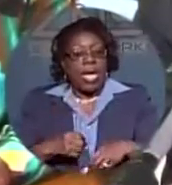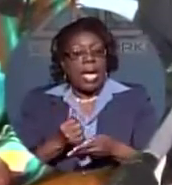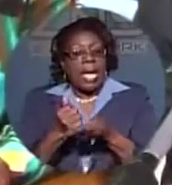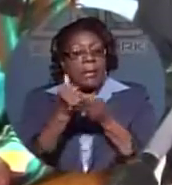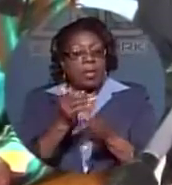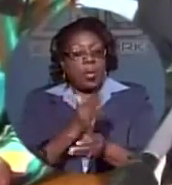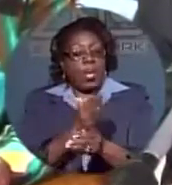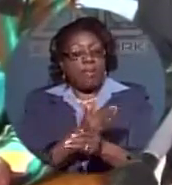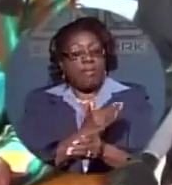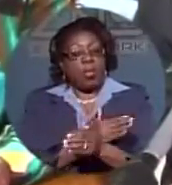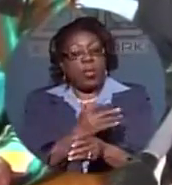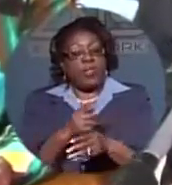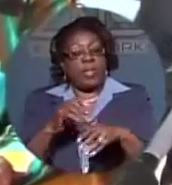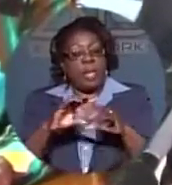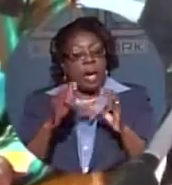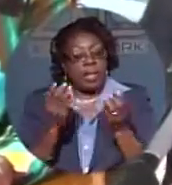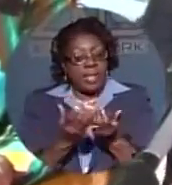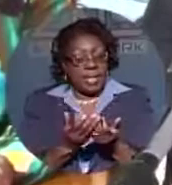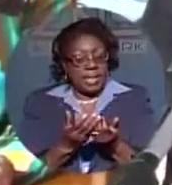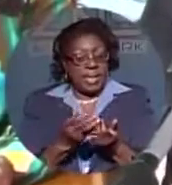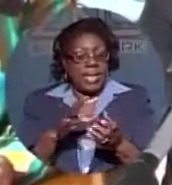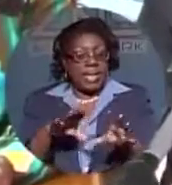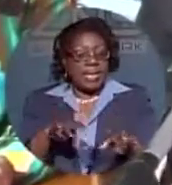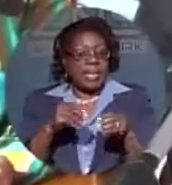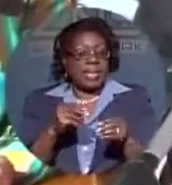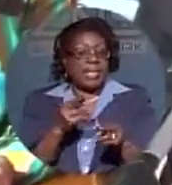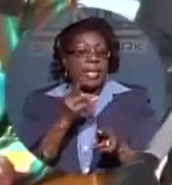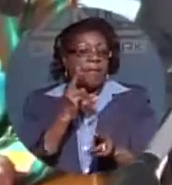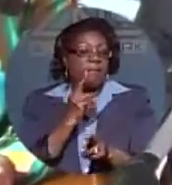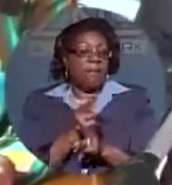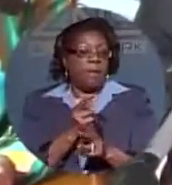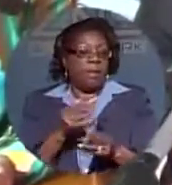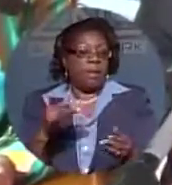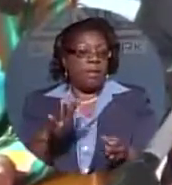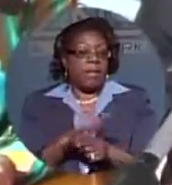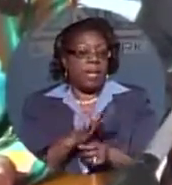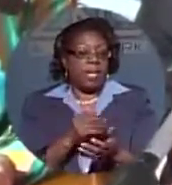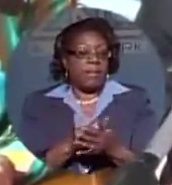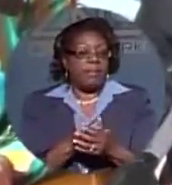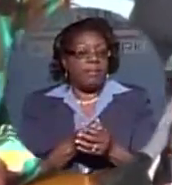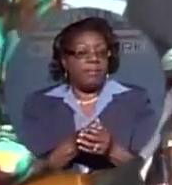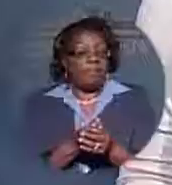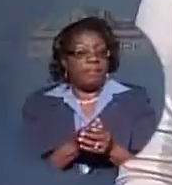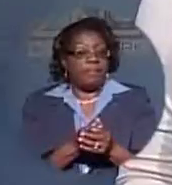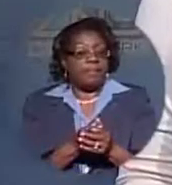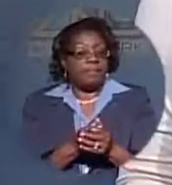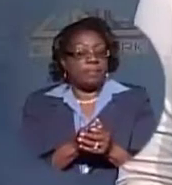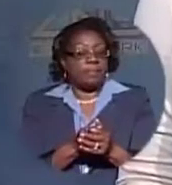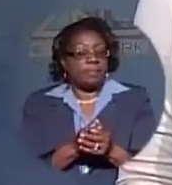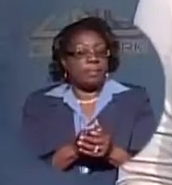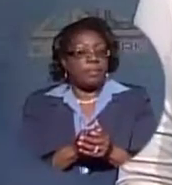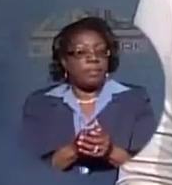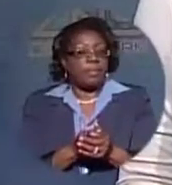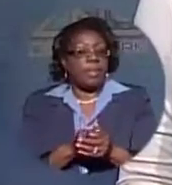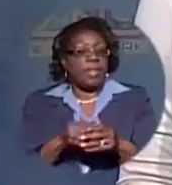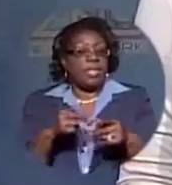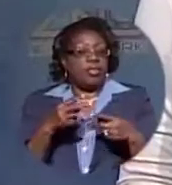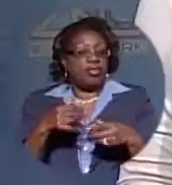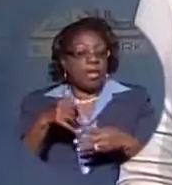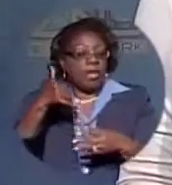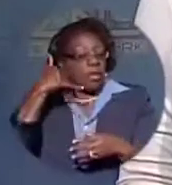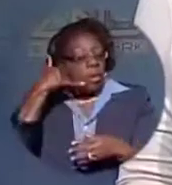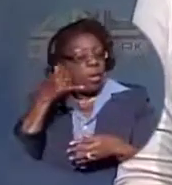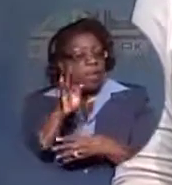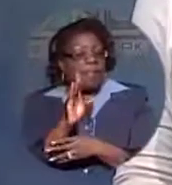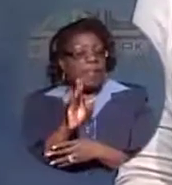now responsible to maintain the new environment must receive equitable compensation. Attempts were made to reach